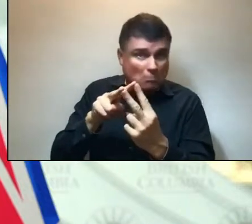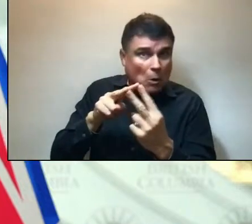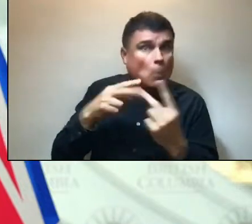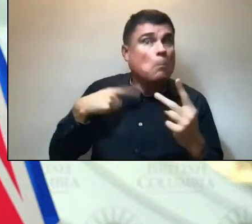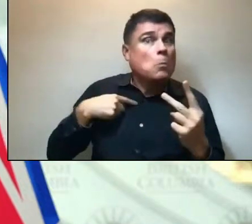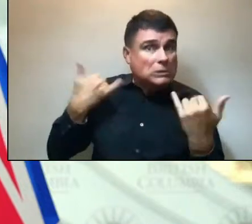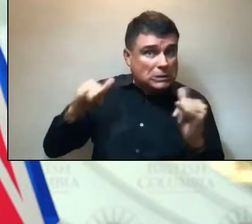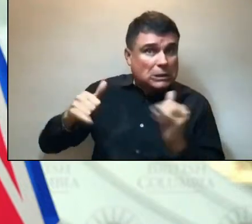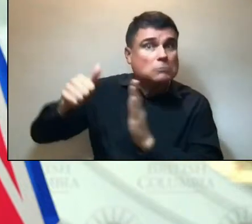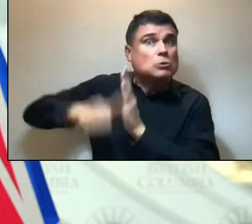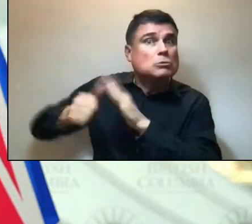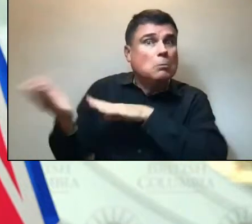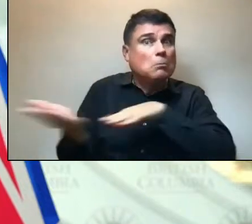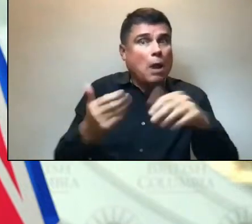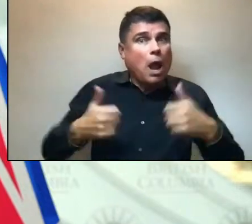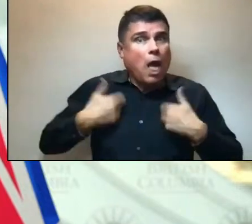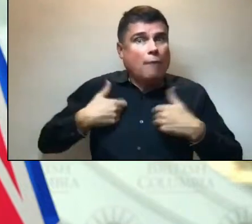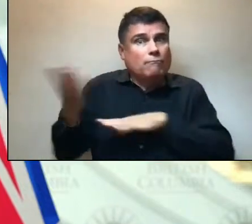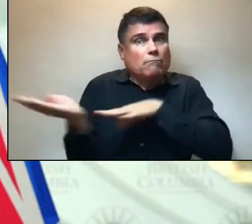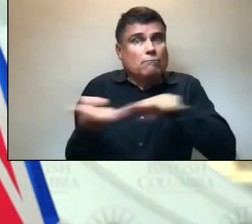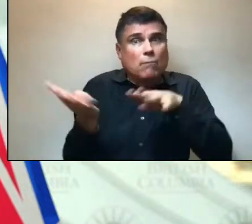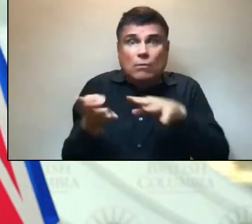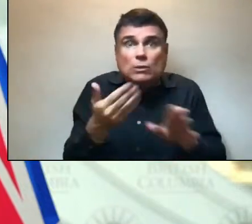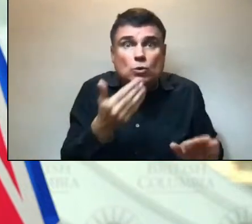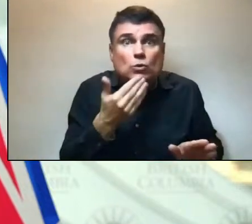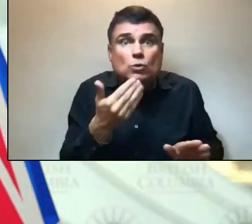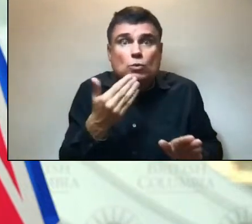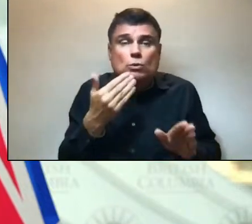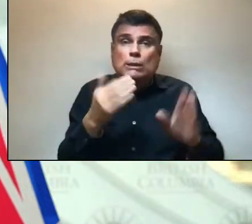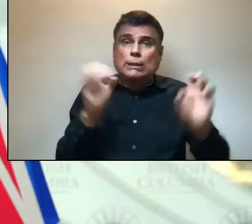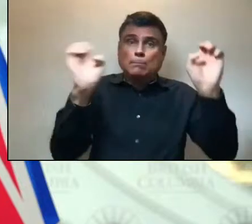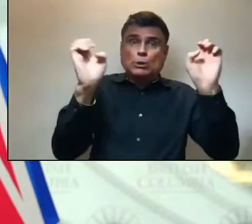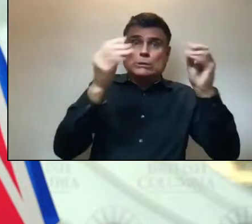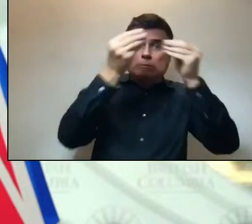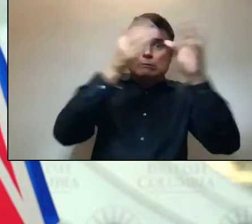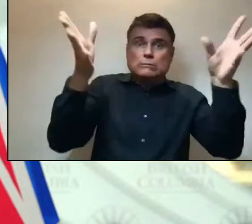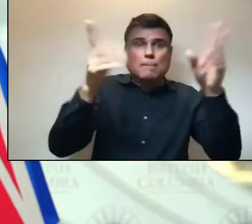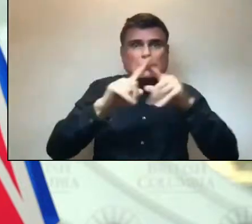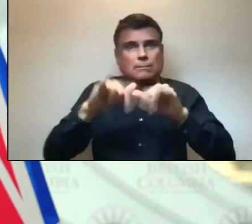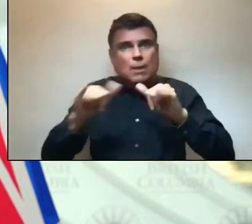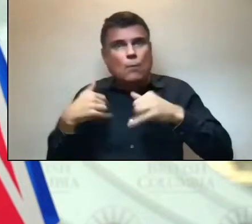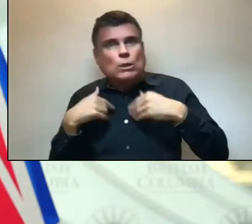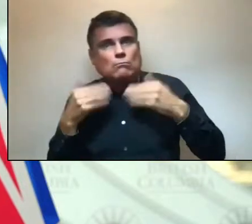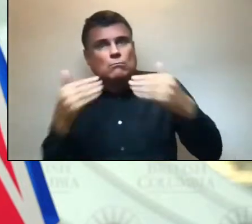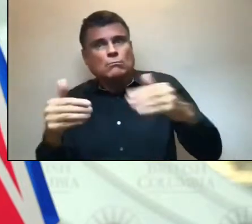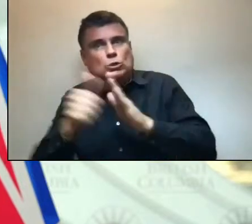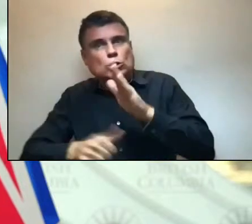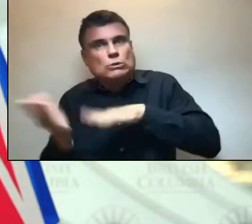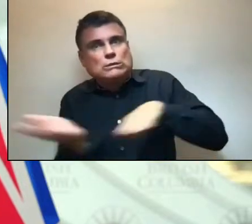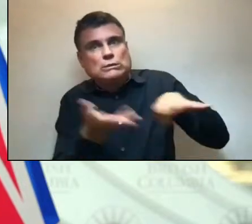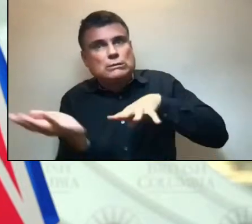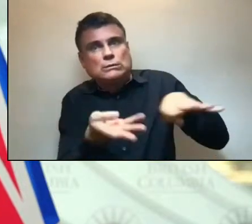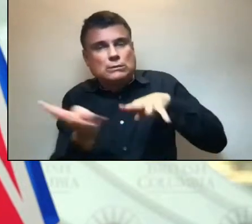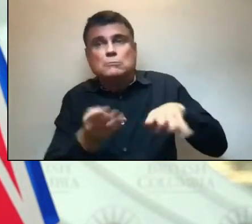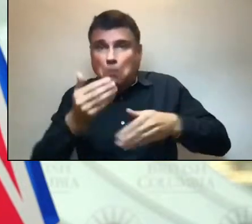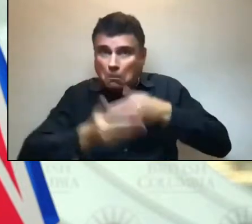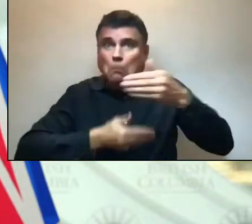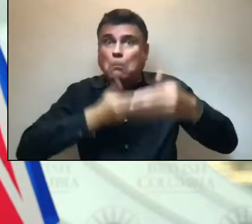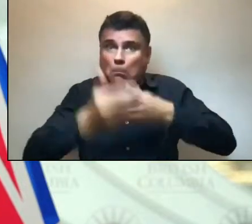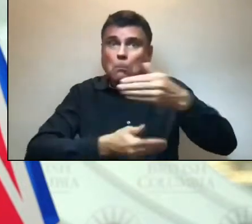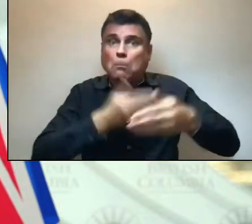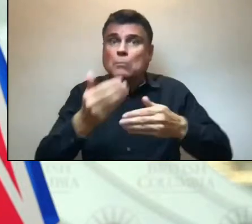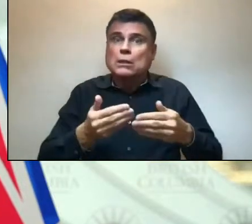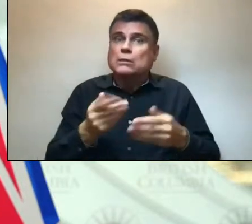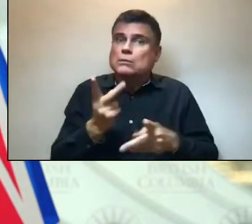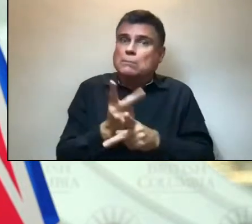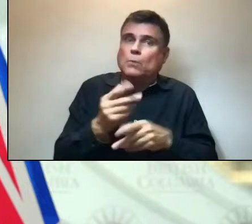for surgery every day, every kind, in every hospital around BC. 18 months ago, in a briefing